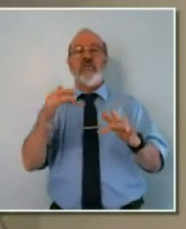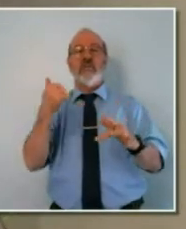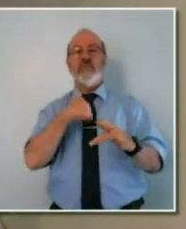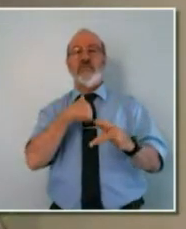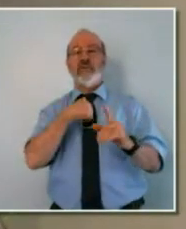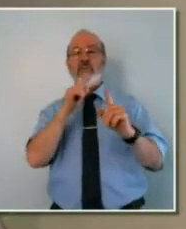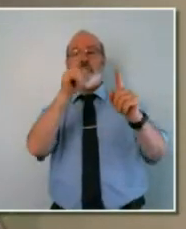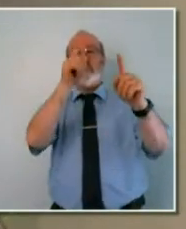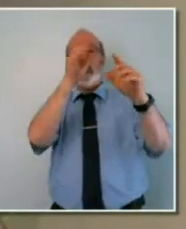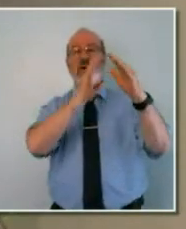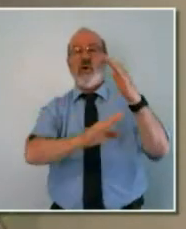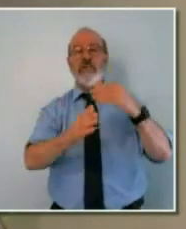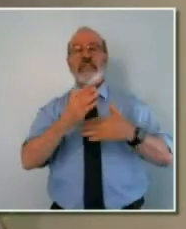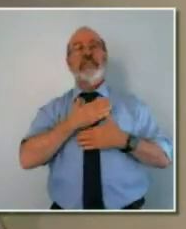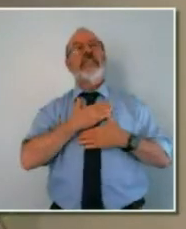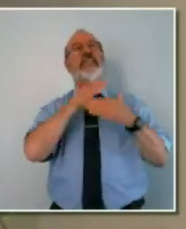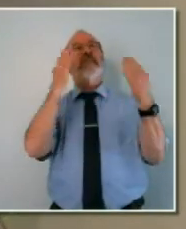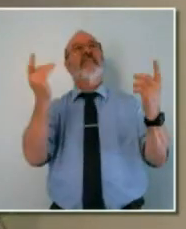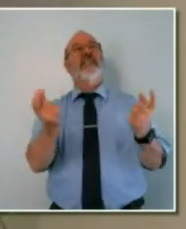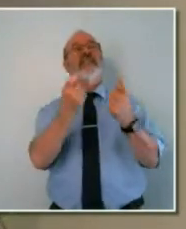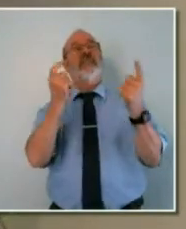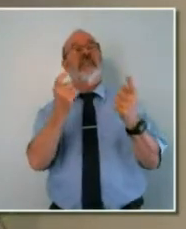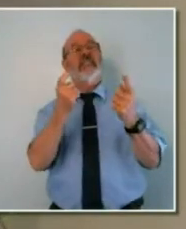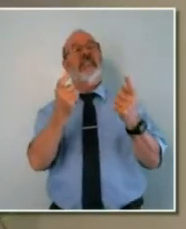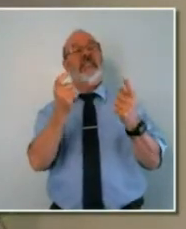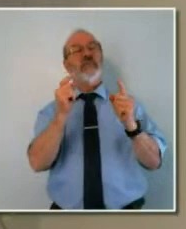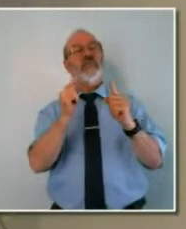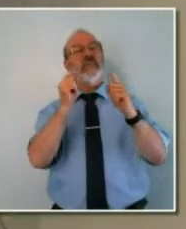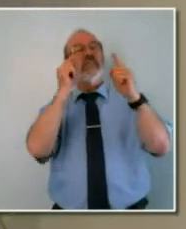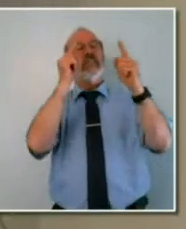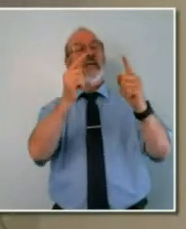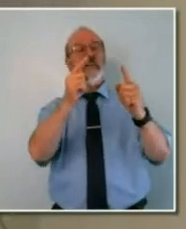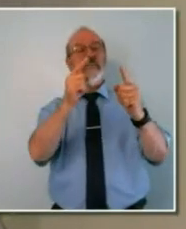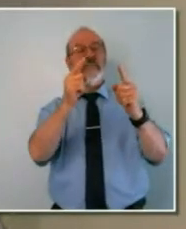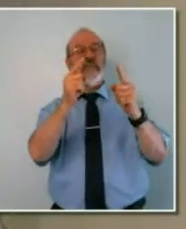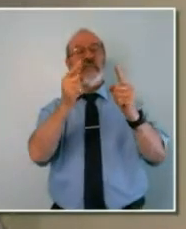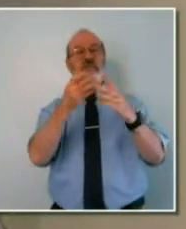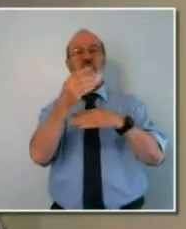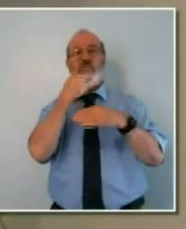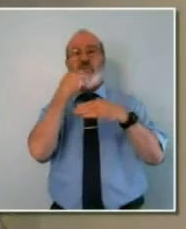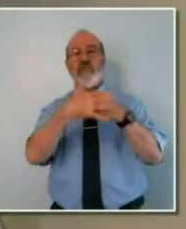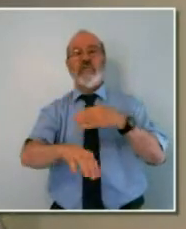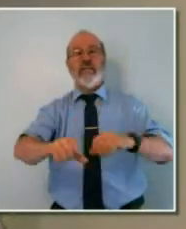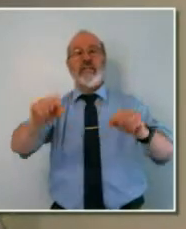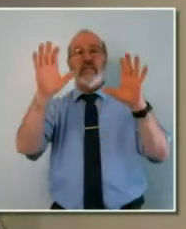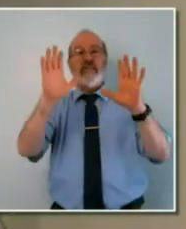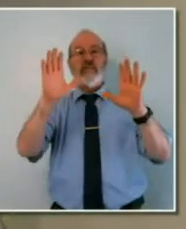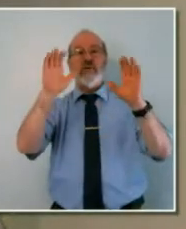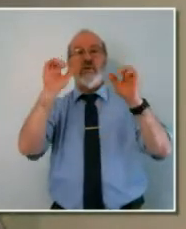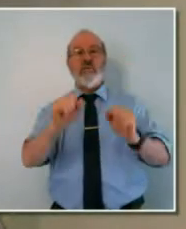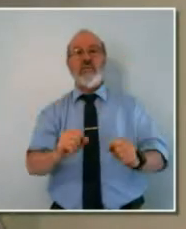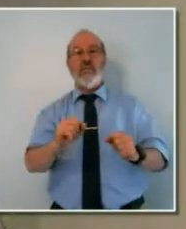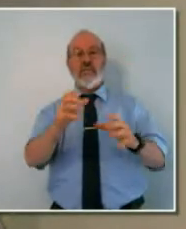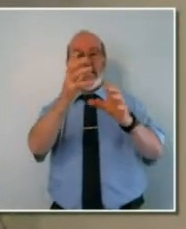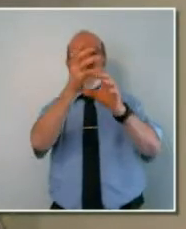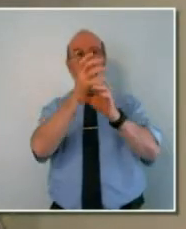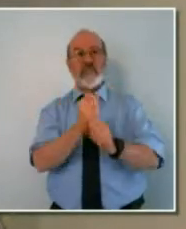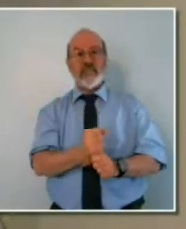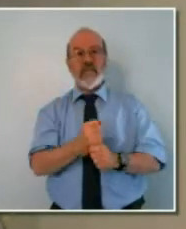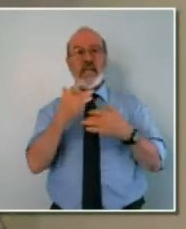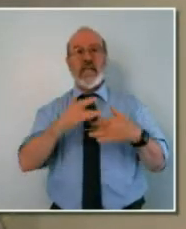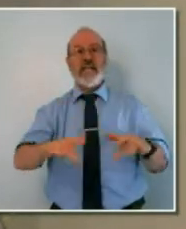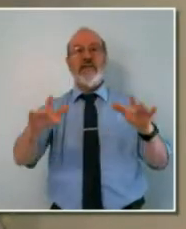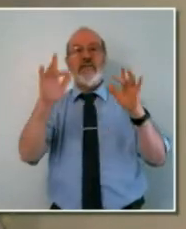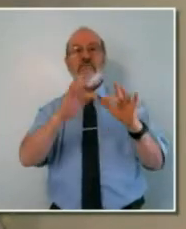and confessing our sin, and we will come by means of a blood sacrifice, we may obtain mercy